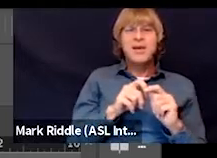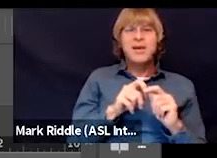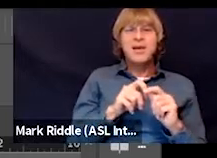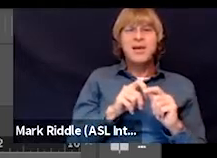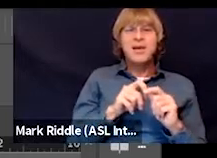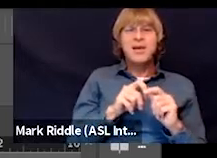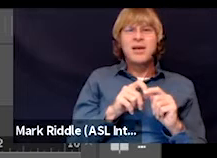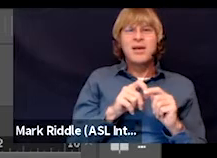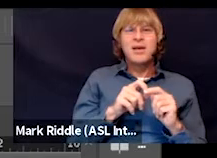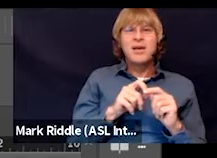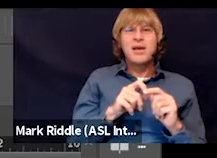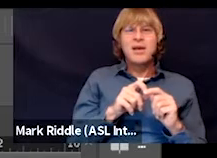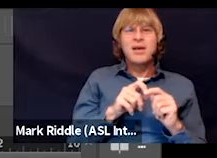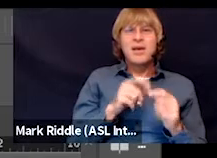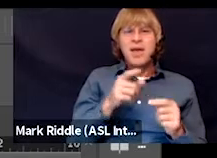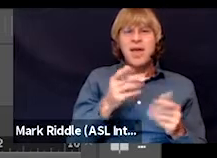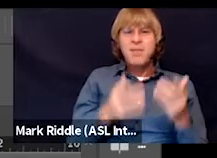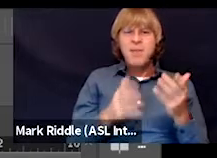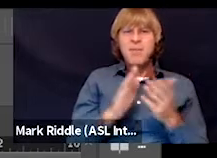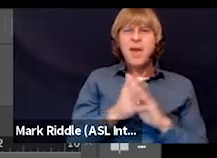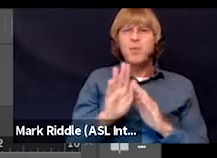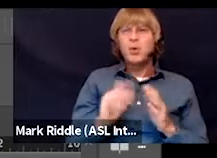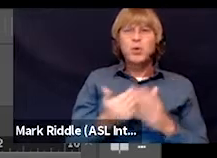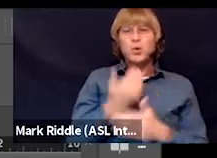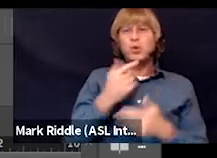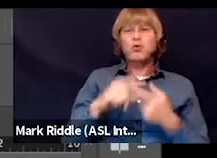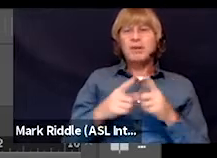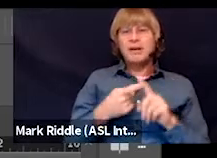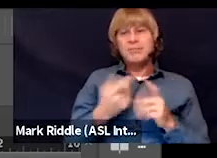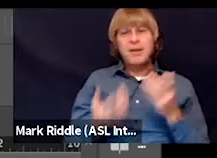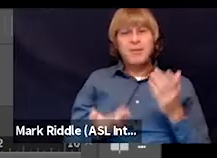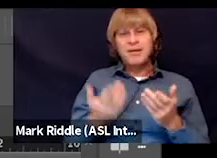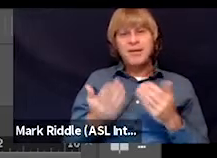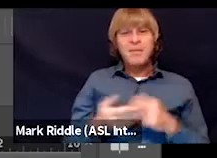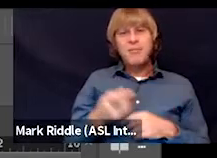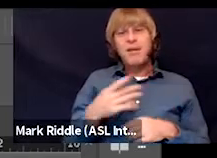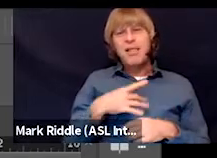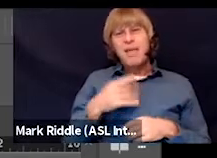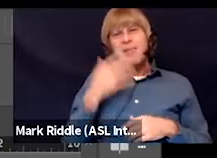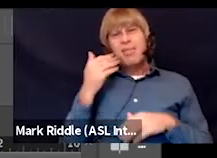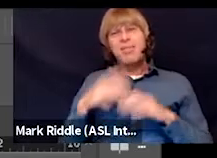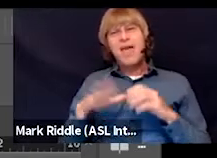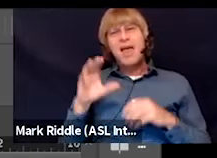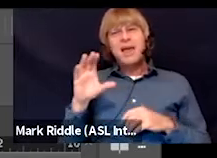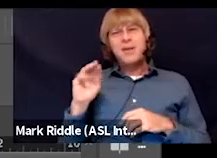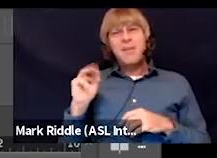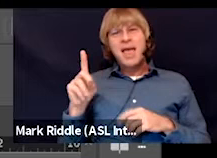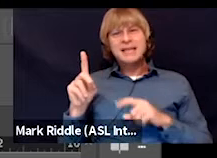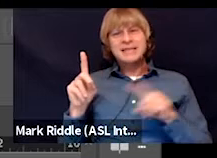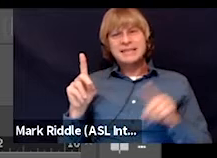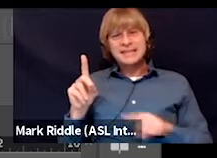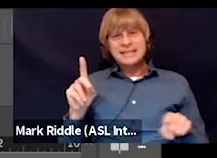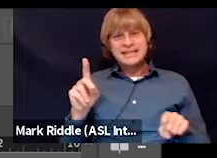like I said, it might become your new best friend. Maybe you like it better than Command Z.